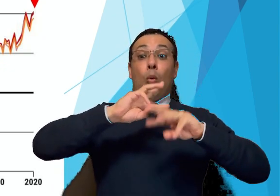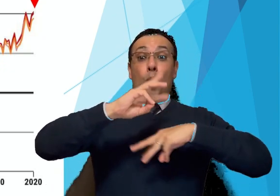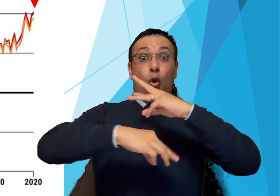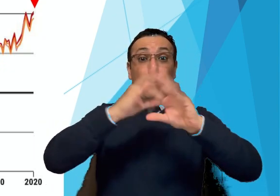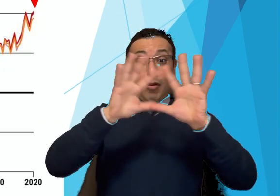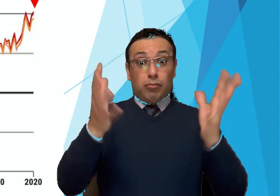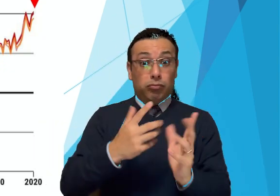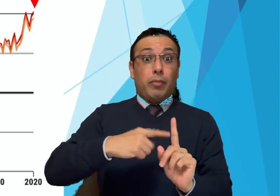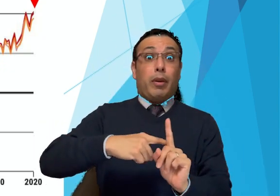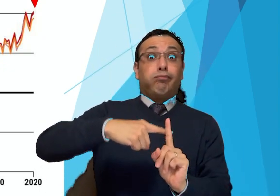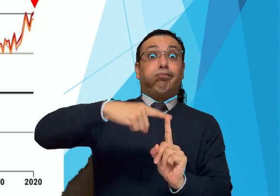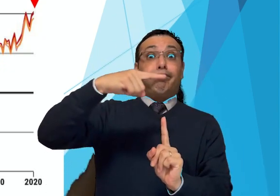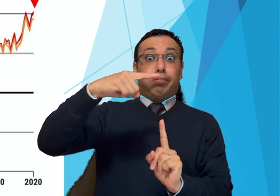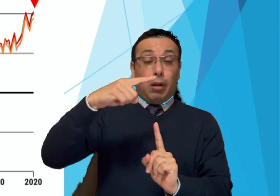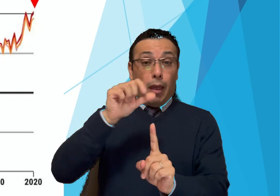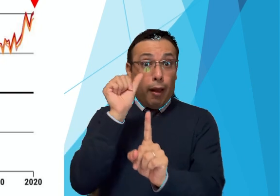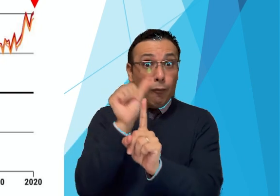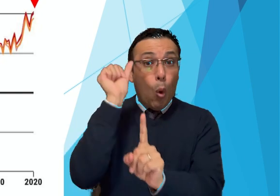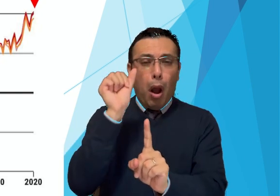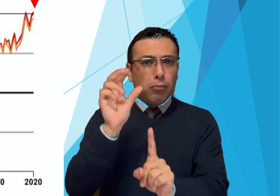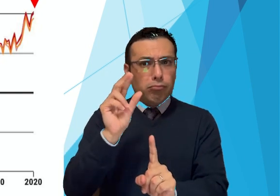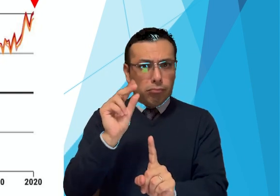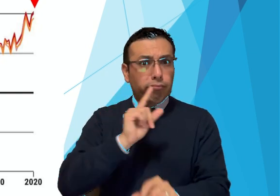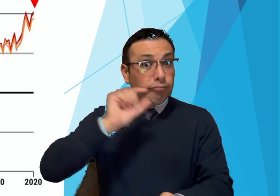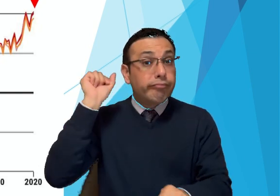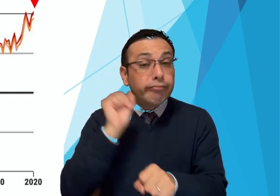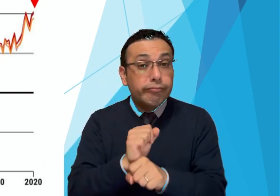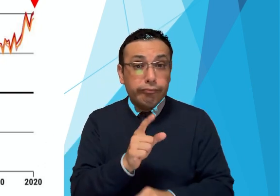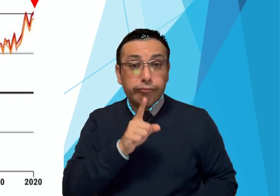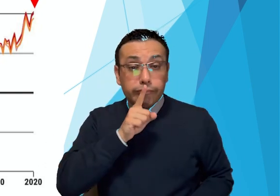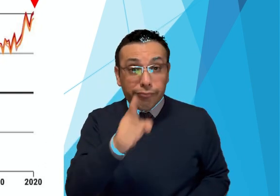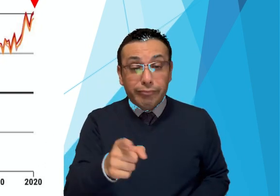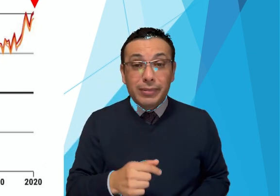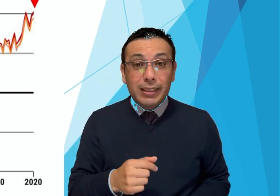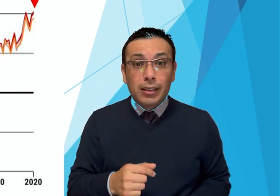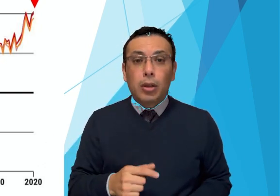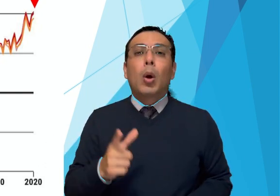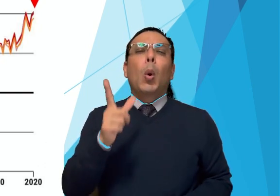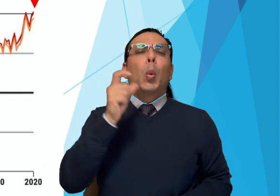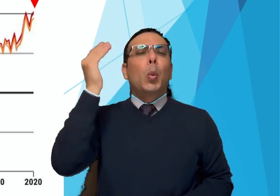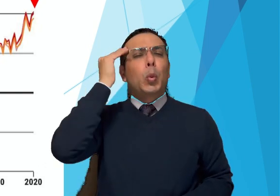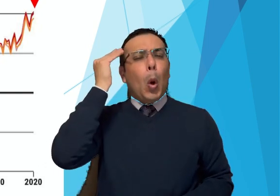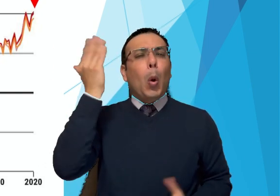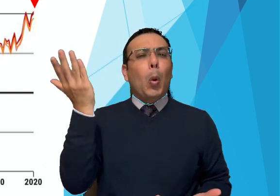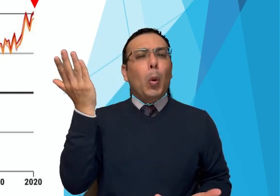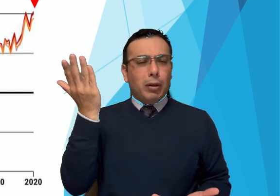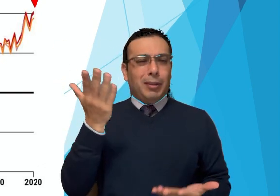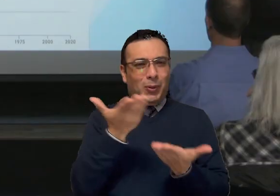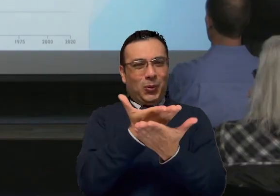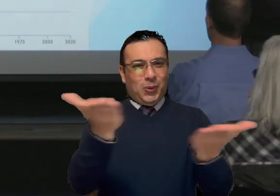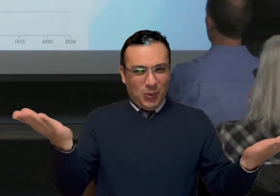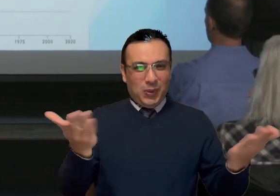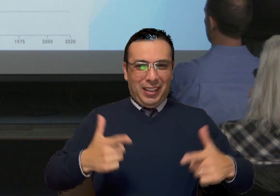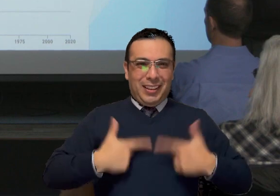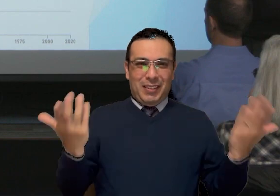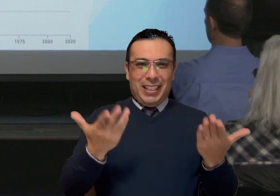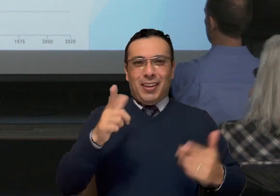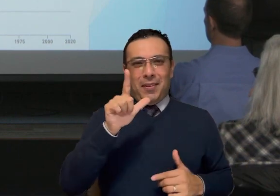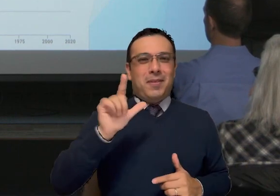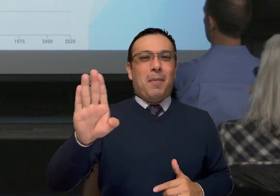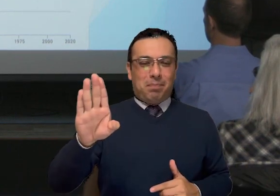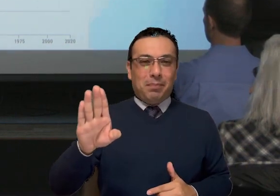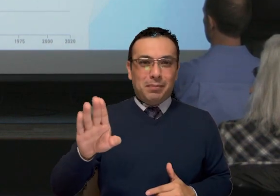turns out. It's not an international global hoax, but rather it's real. No one knows that better than the folks who live here in Long